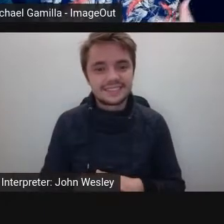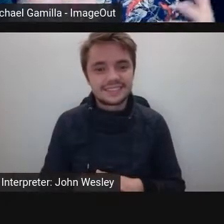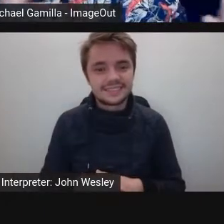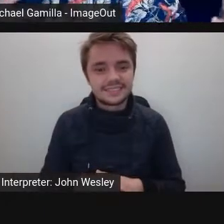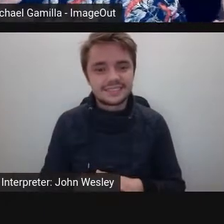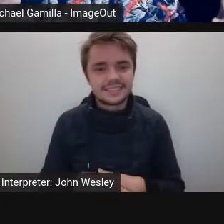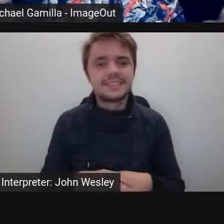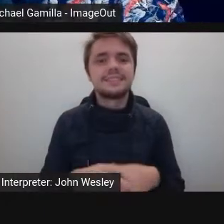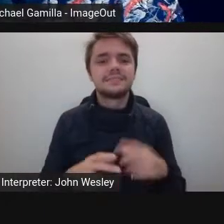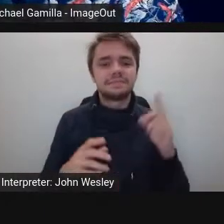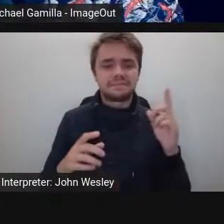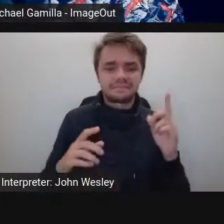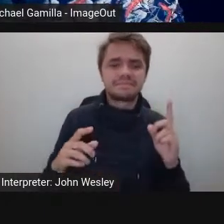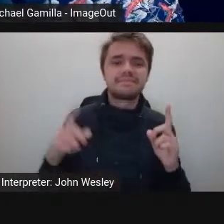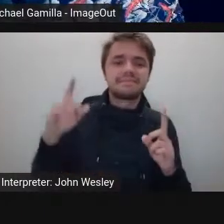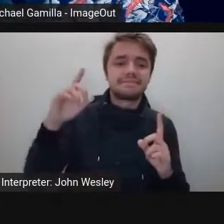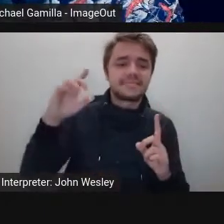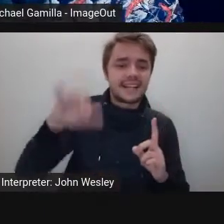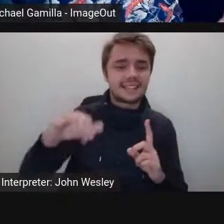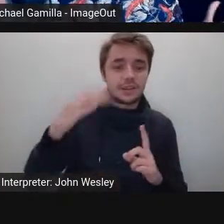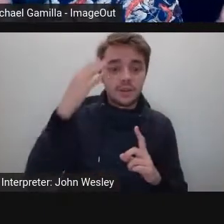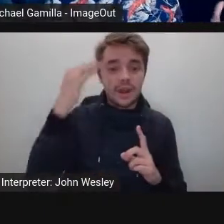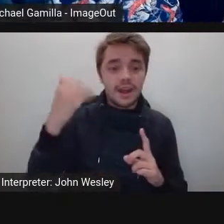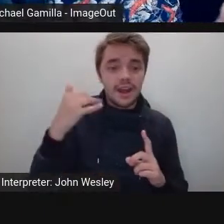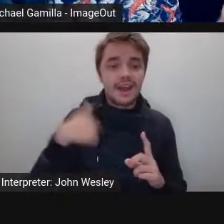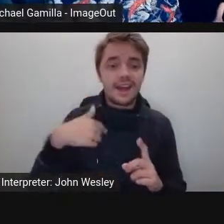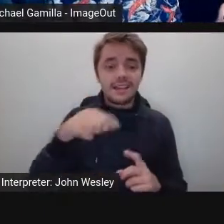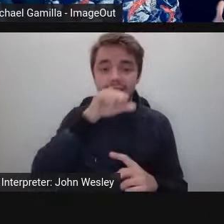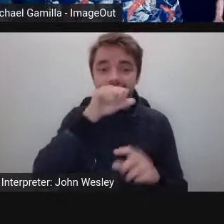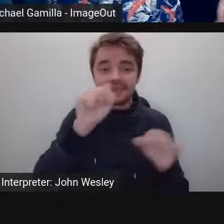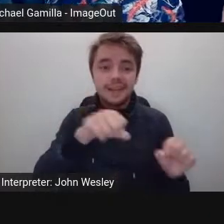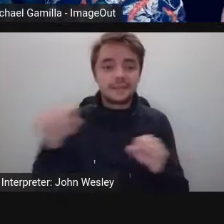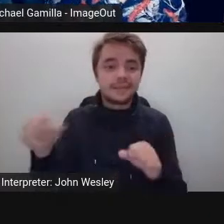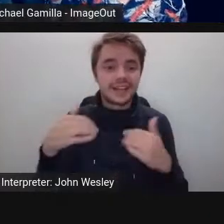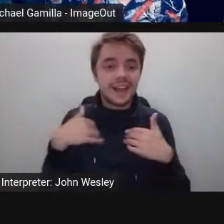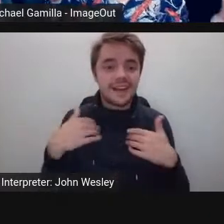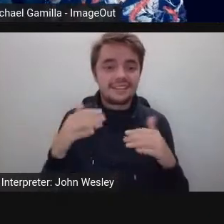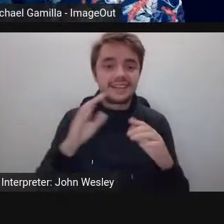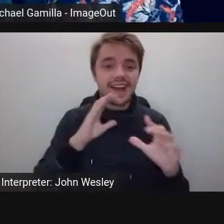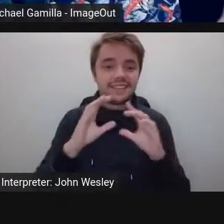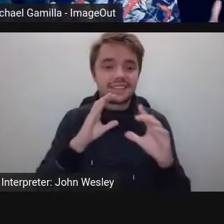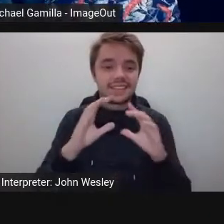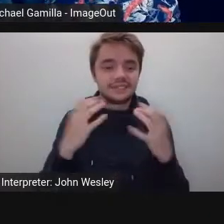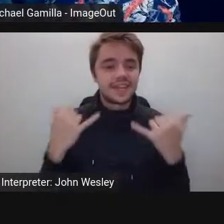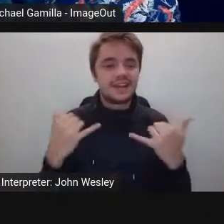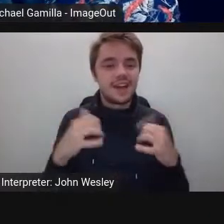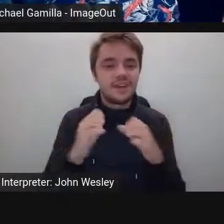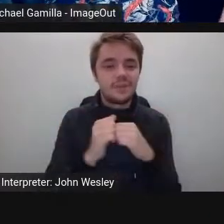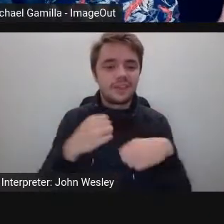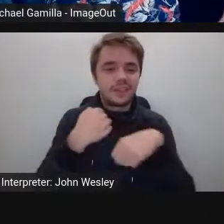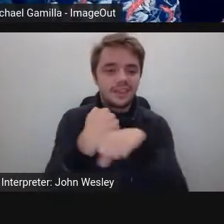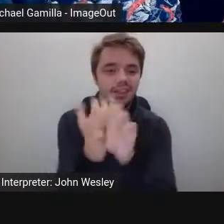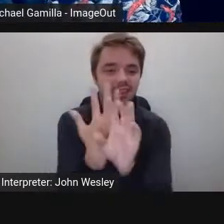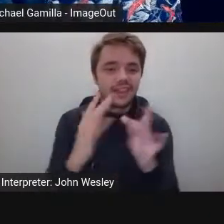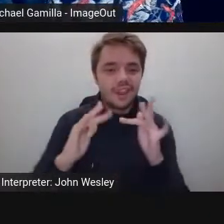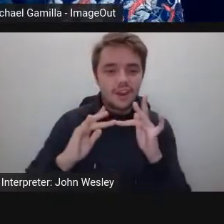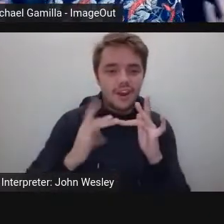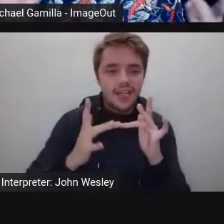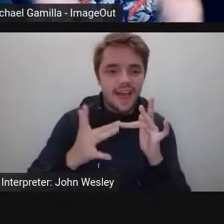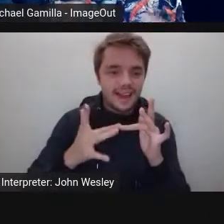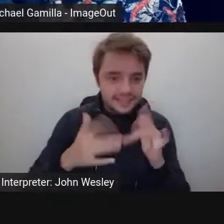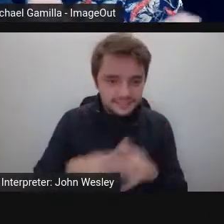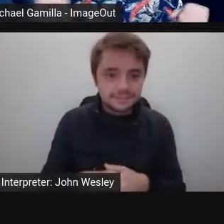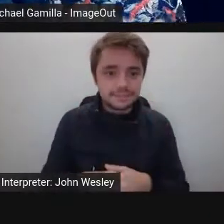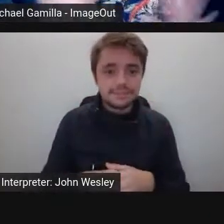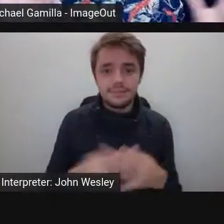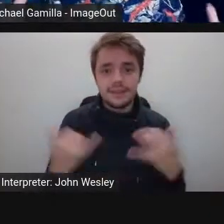this is why I love being able to do these conversations right now in the virtual reality, because it brings